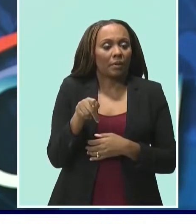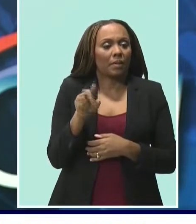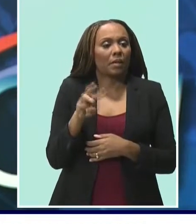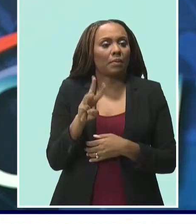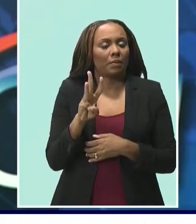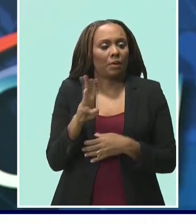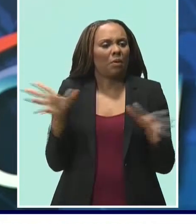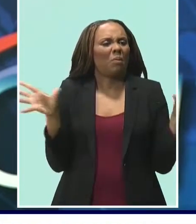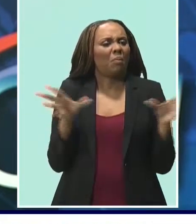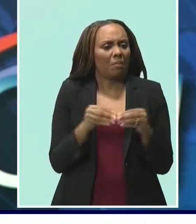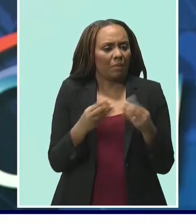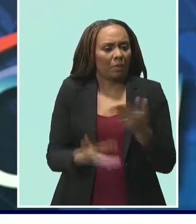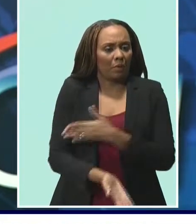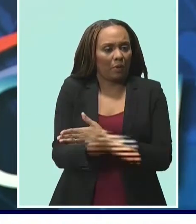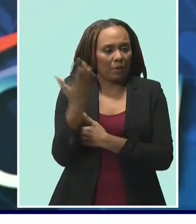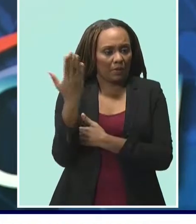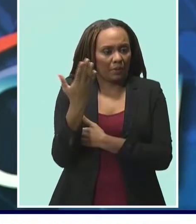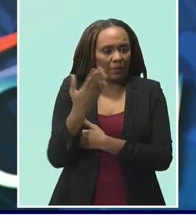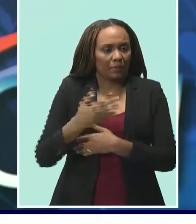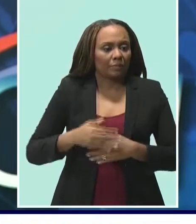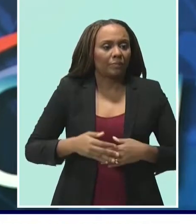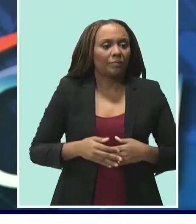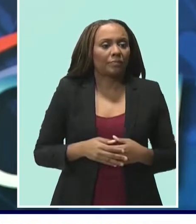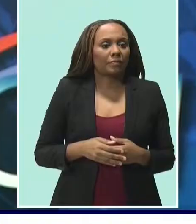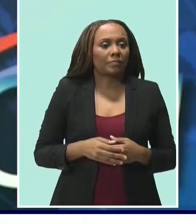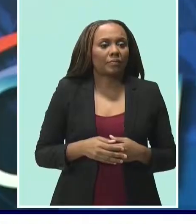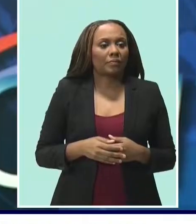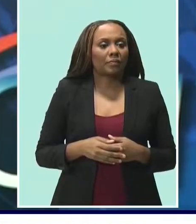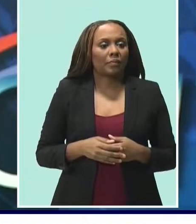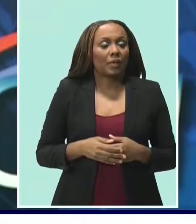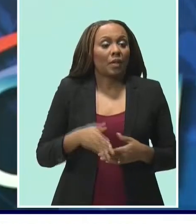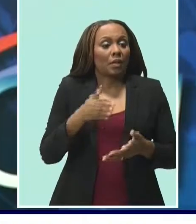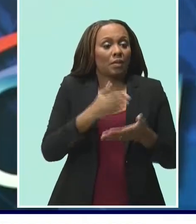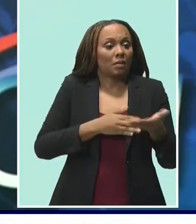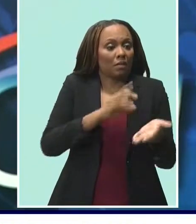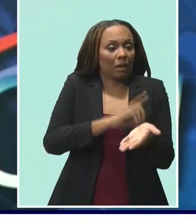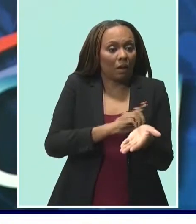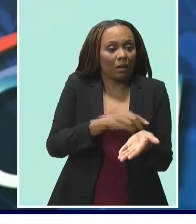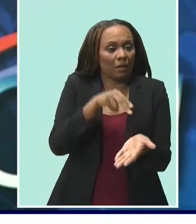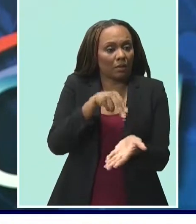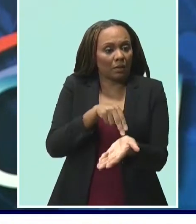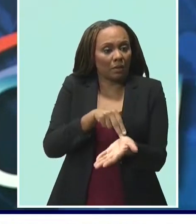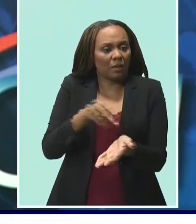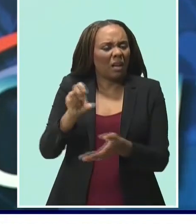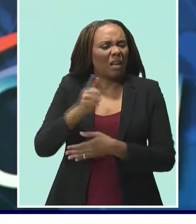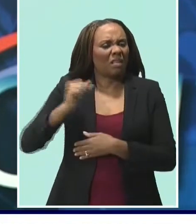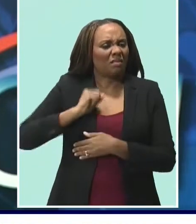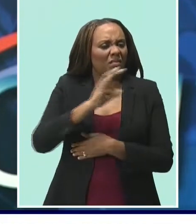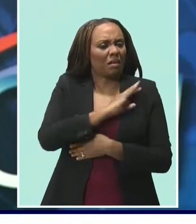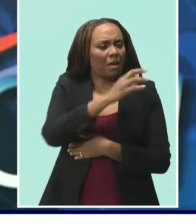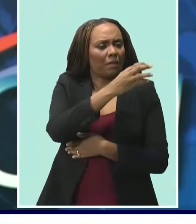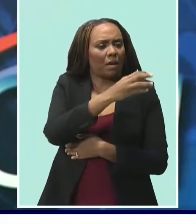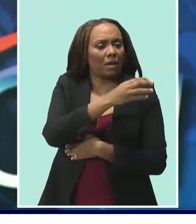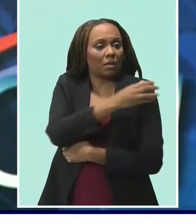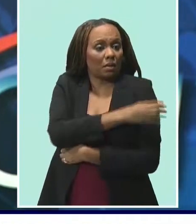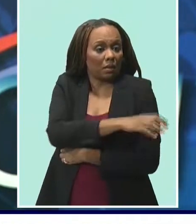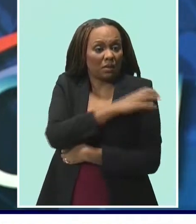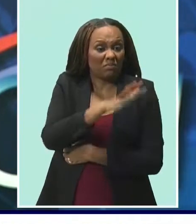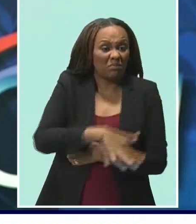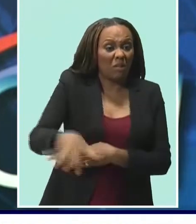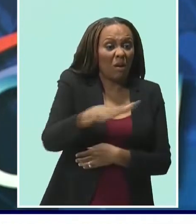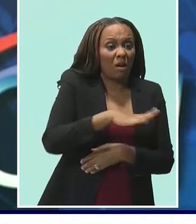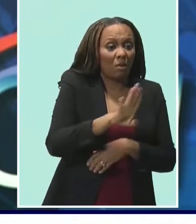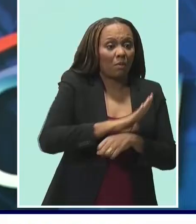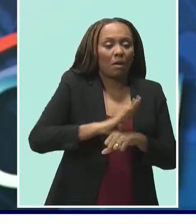Erskine Sandiford Centre this morning. The meeting followed the decision by some doctors, nurses and other staff at various polyclinics across the